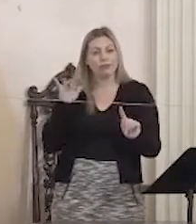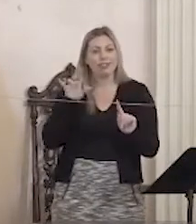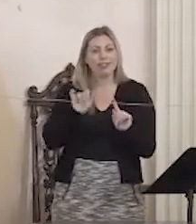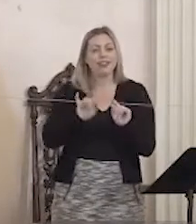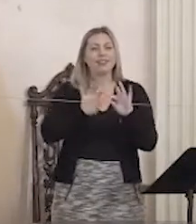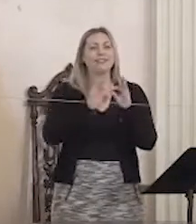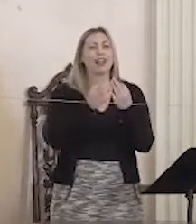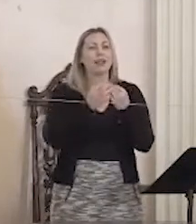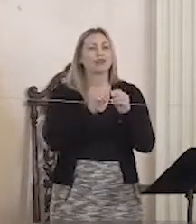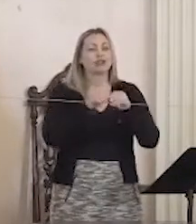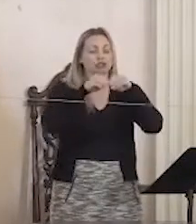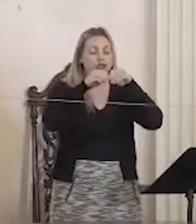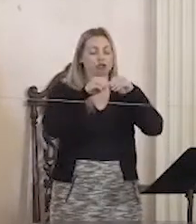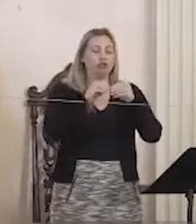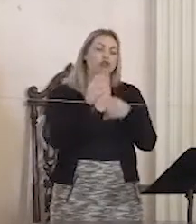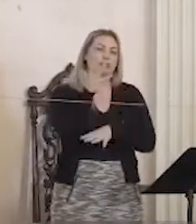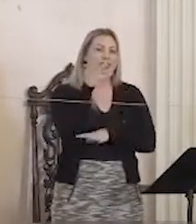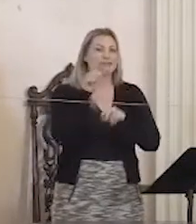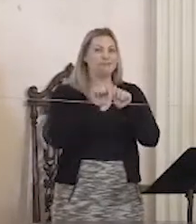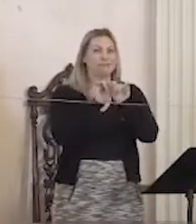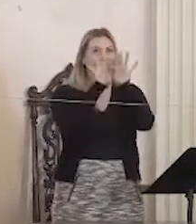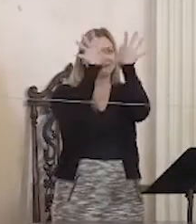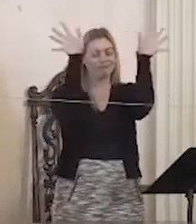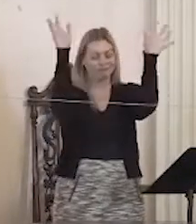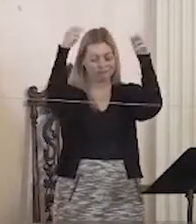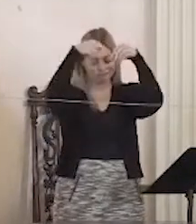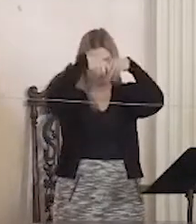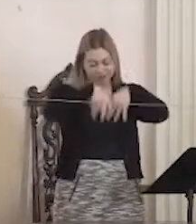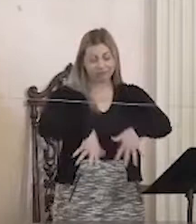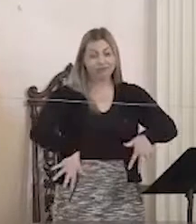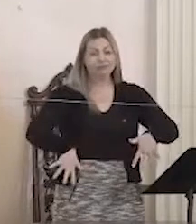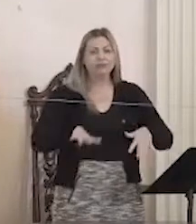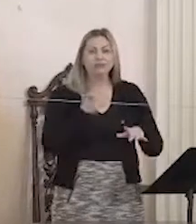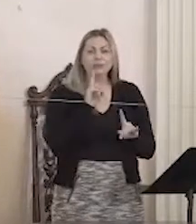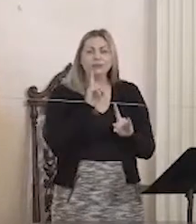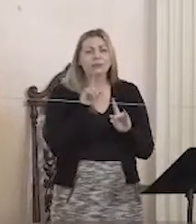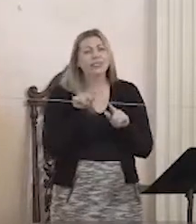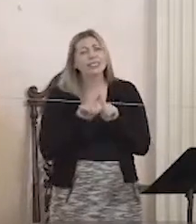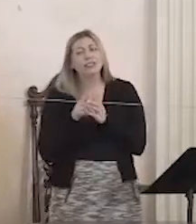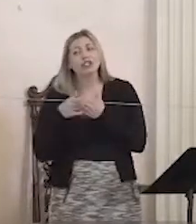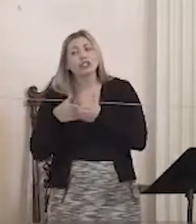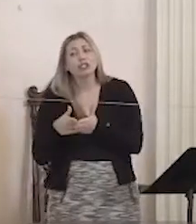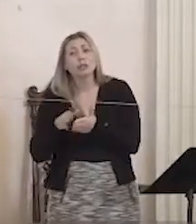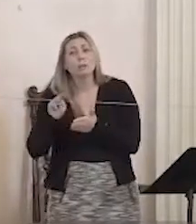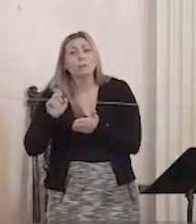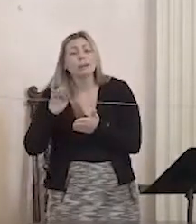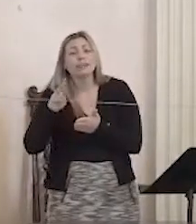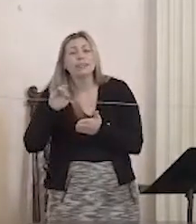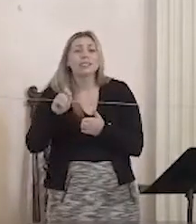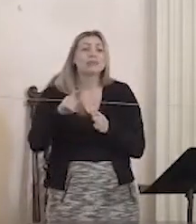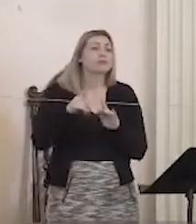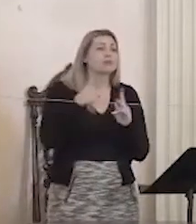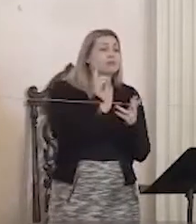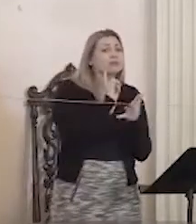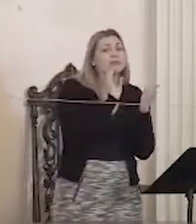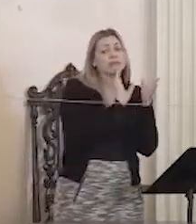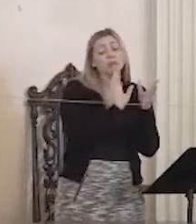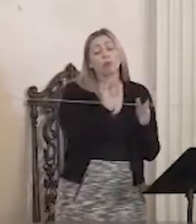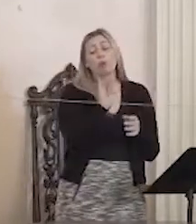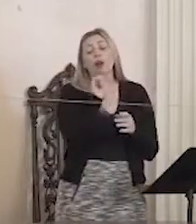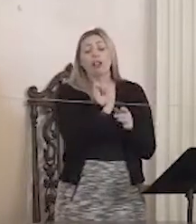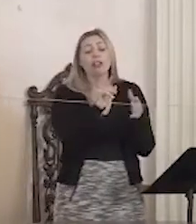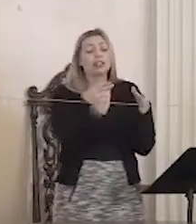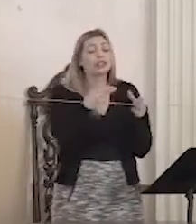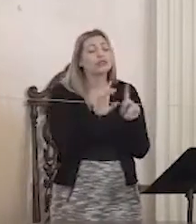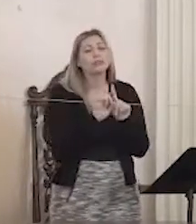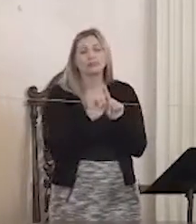Through letters and census records, ship manifests, even oral histories, famous people are often moved